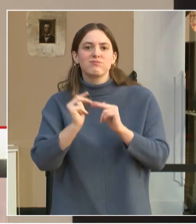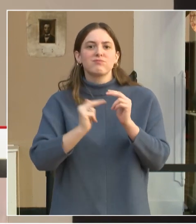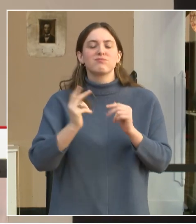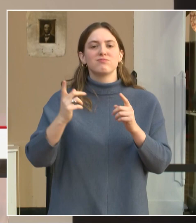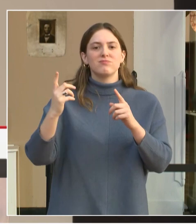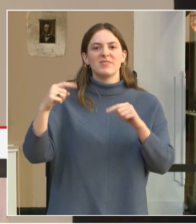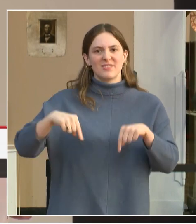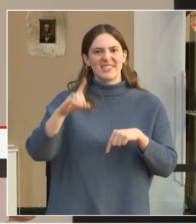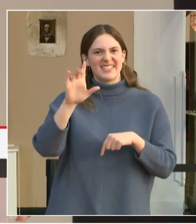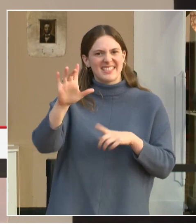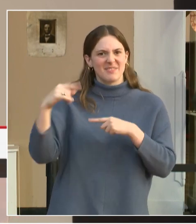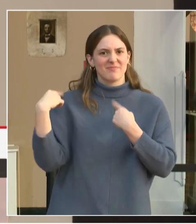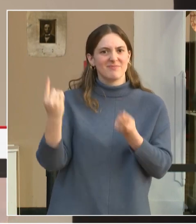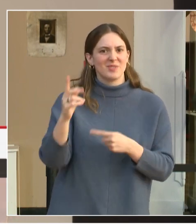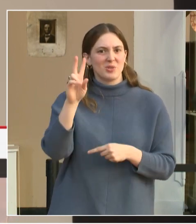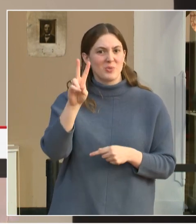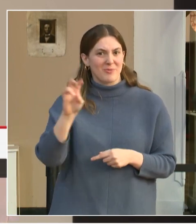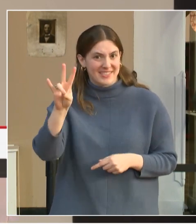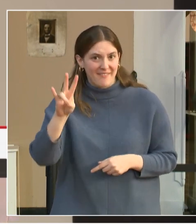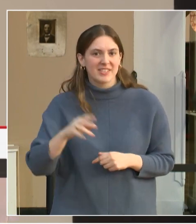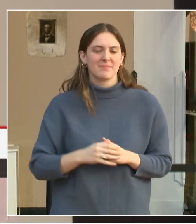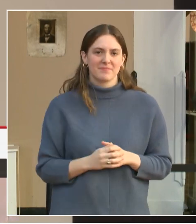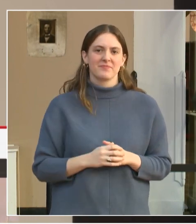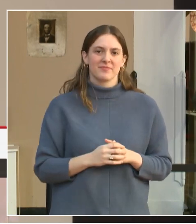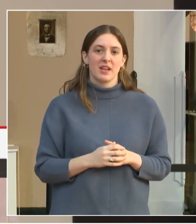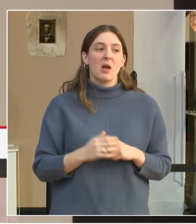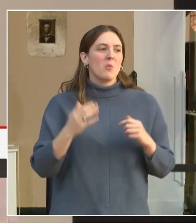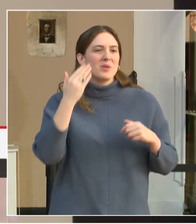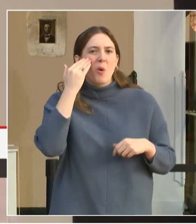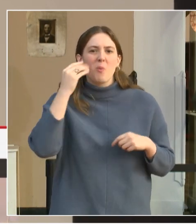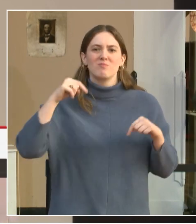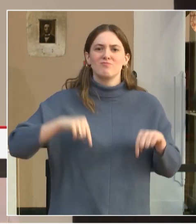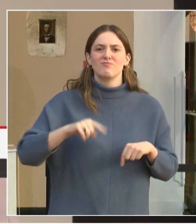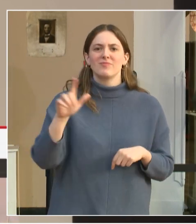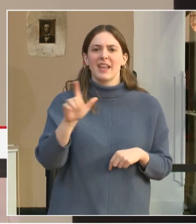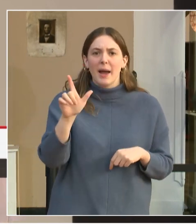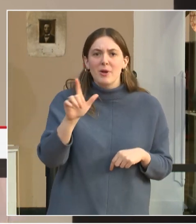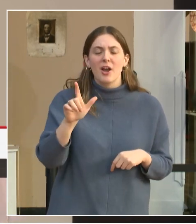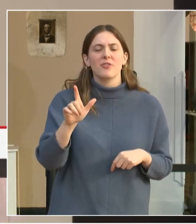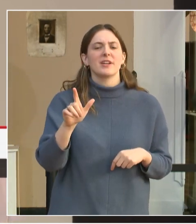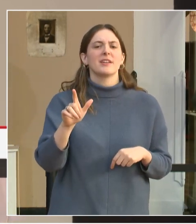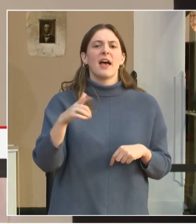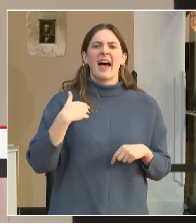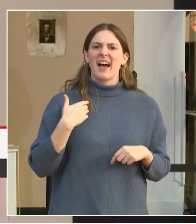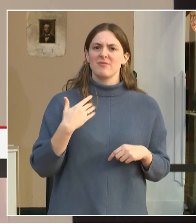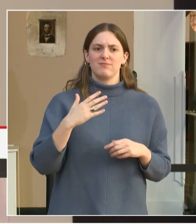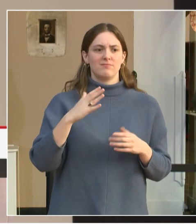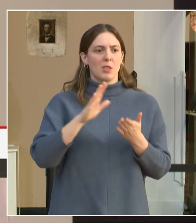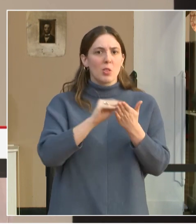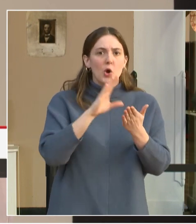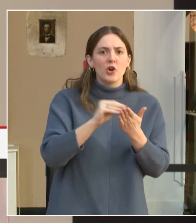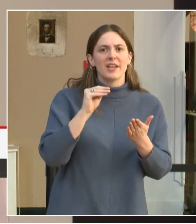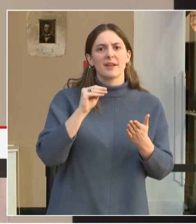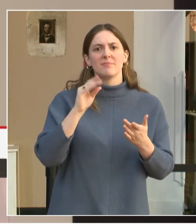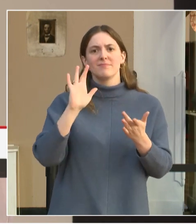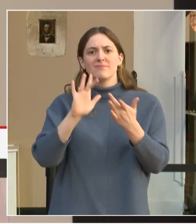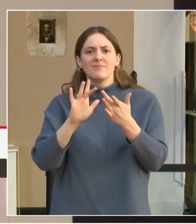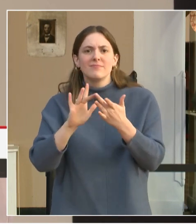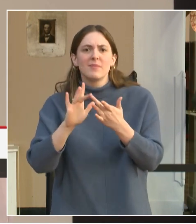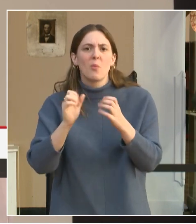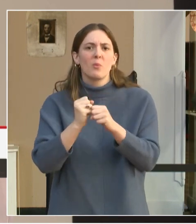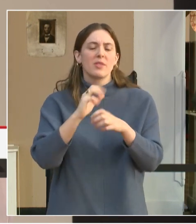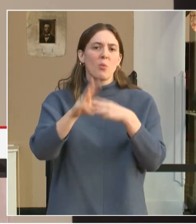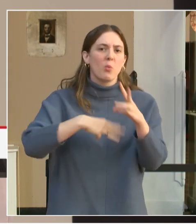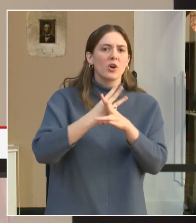2007. We know our libraries are centers of learning, connections to the world, work,